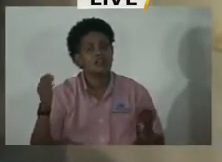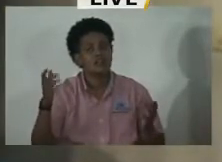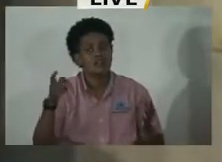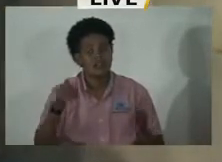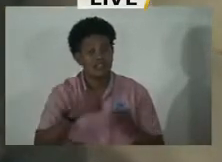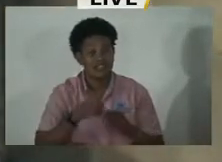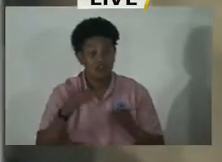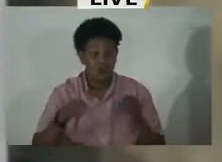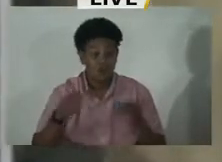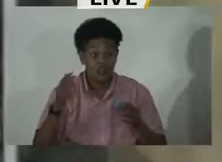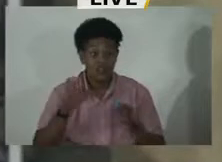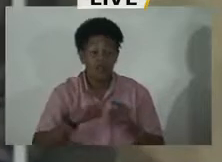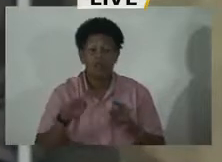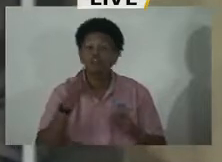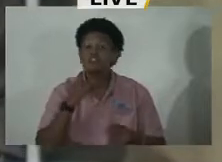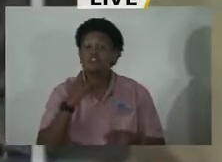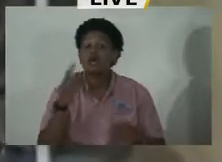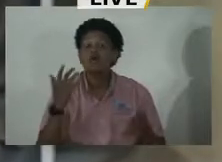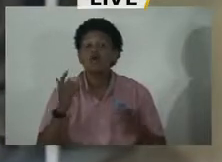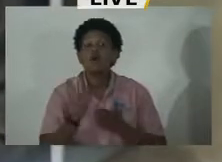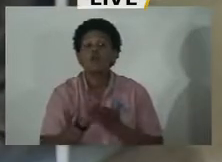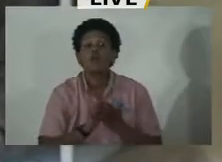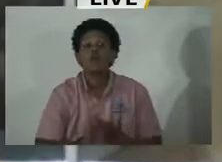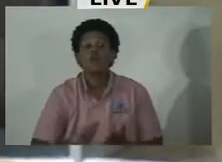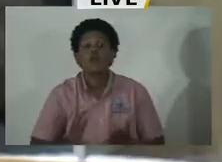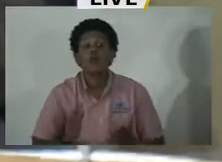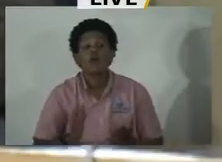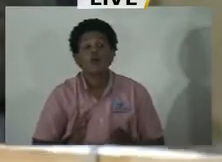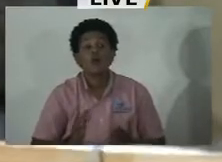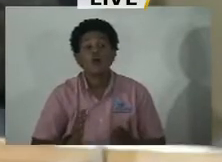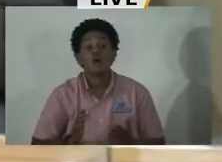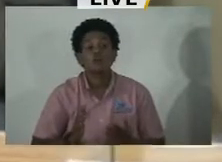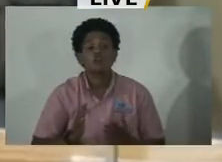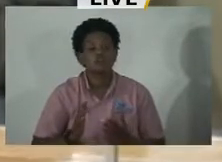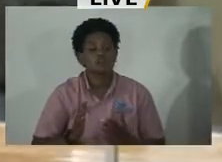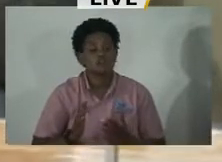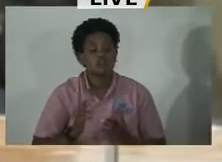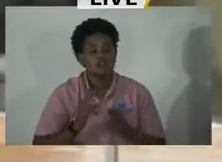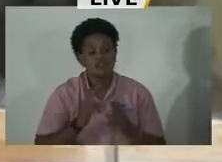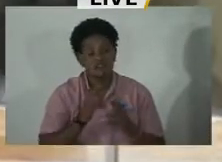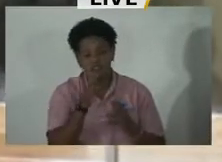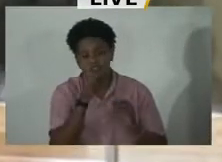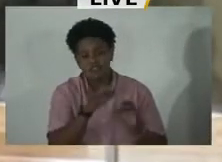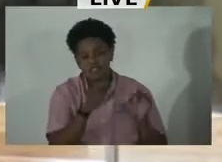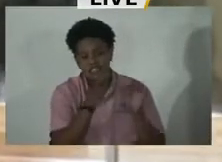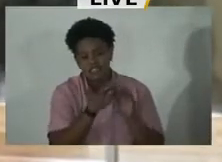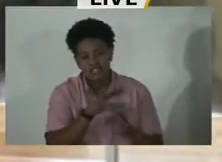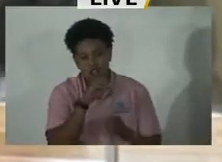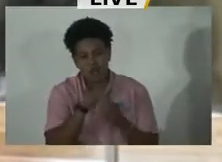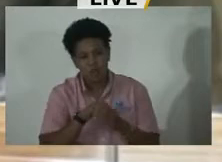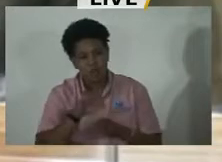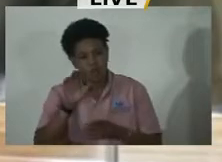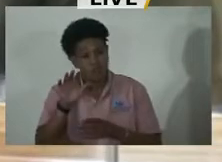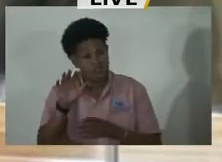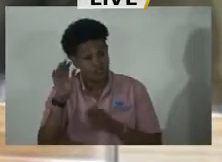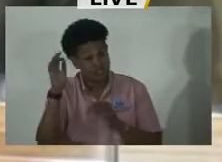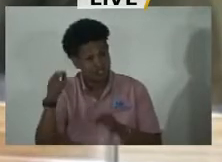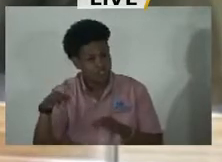case, so what she was saying was what lawyers call obiter dicta, meaning it wasn't an essential component of the decision she was